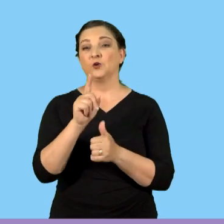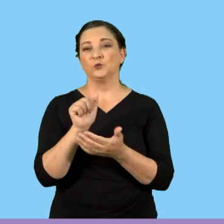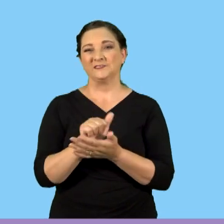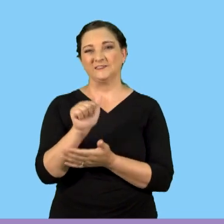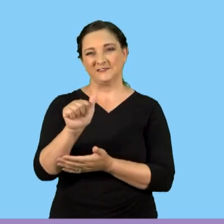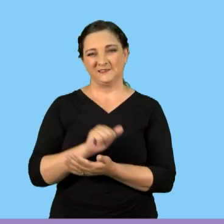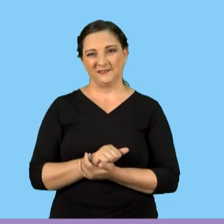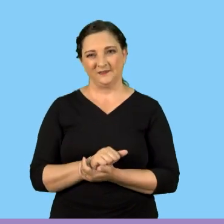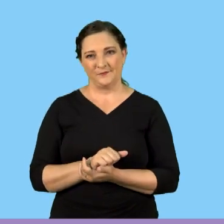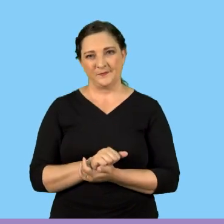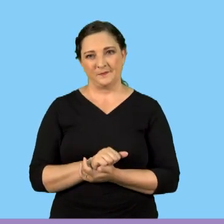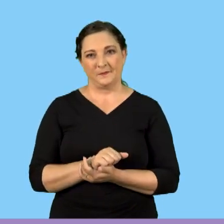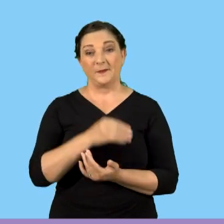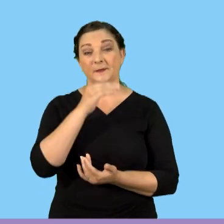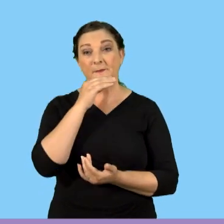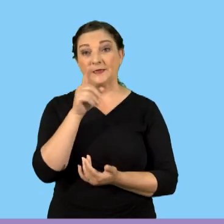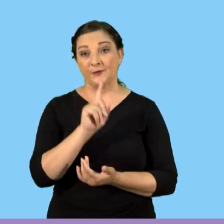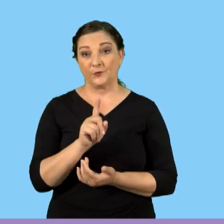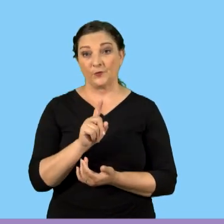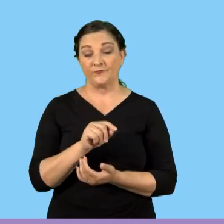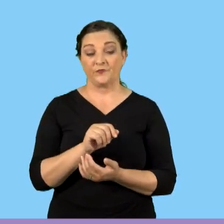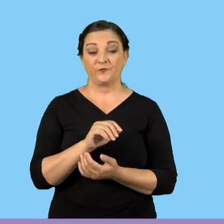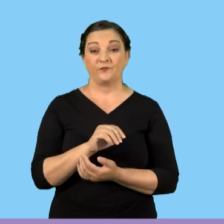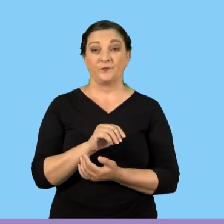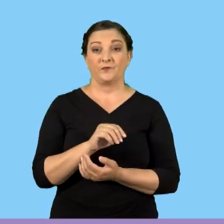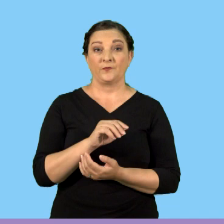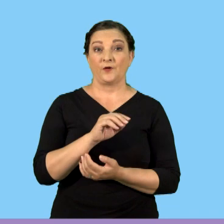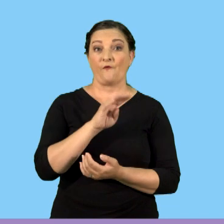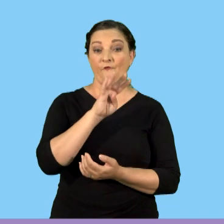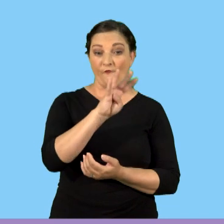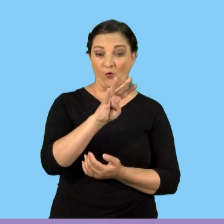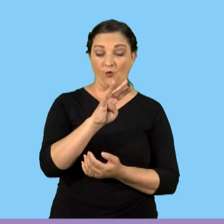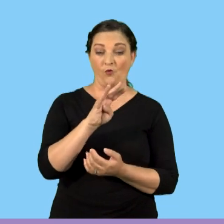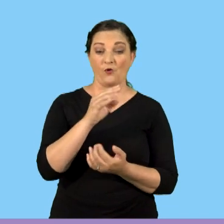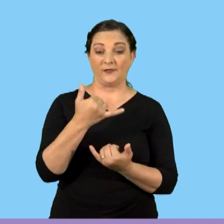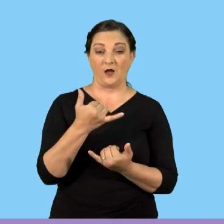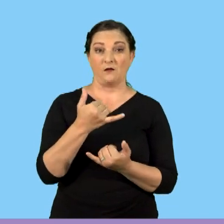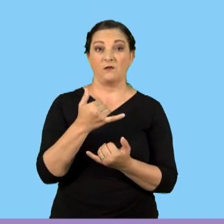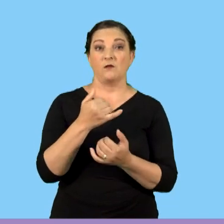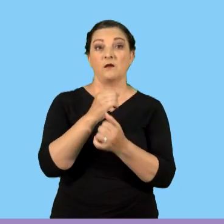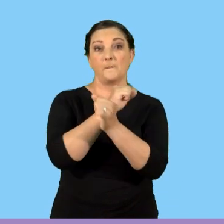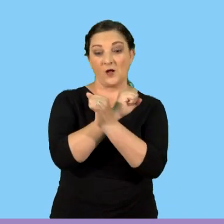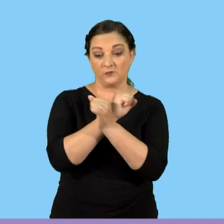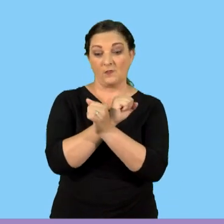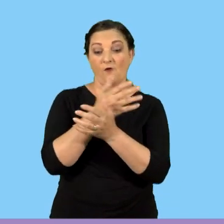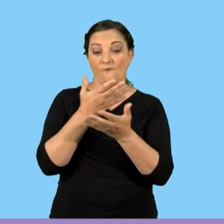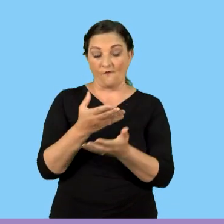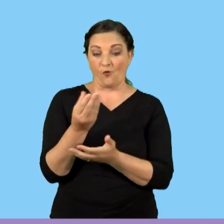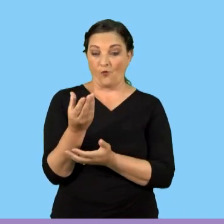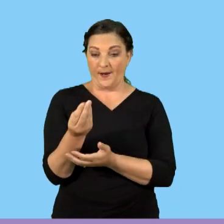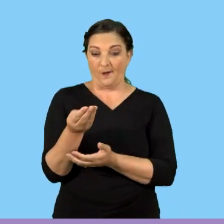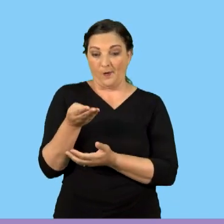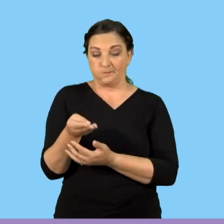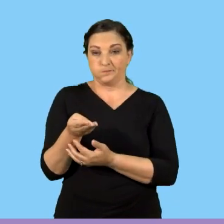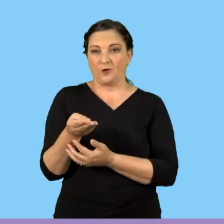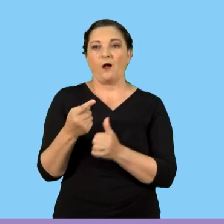equals to 16. Now what does this mean? This means that 4 was multiplied to a number and the